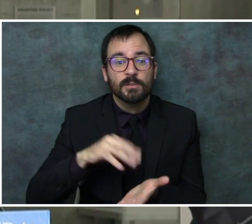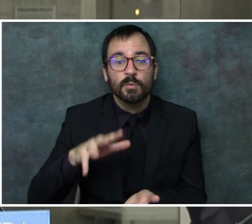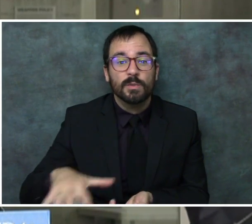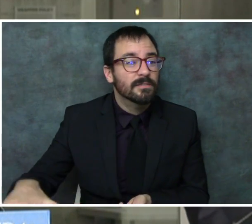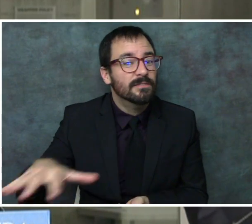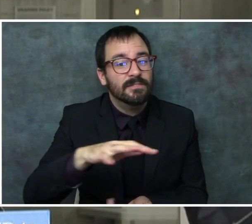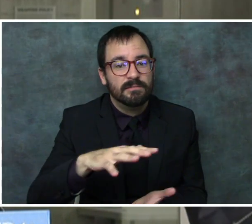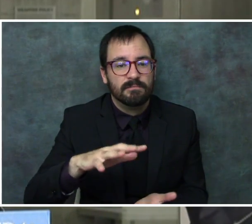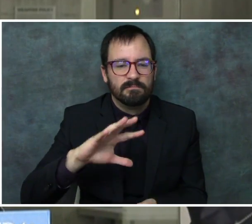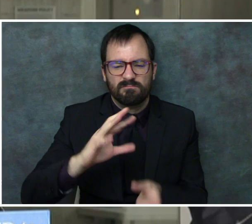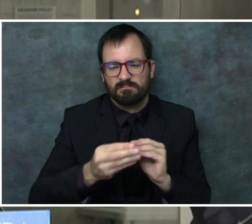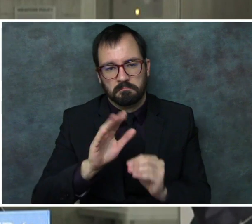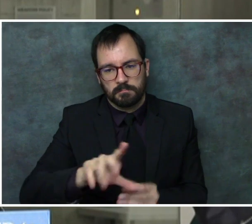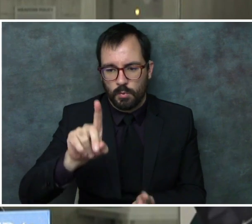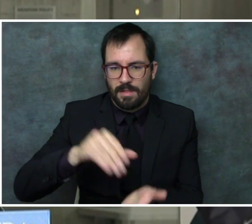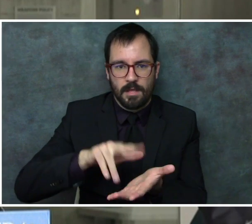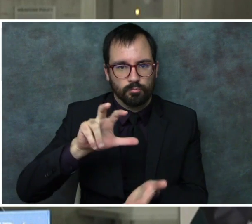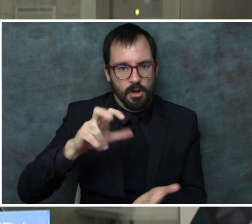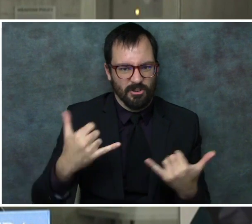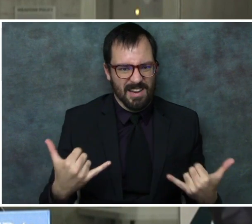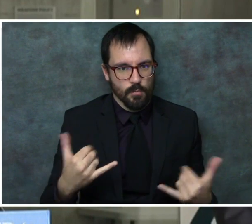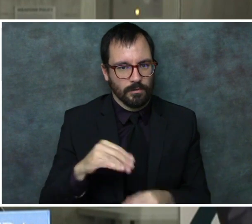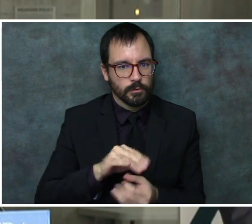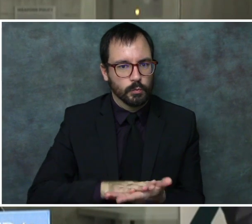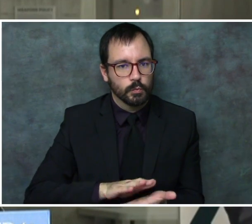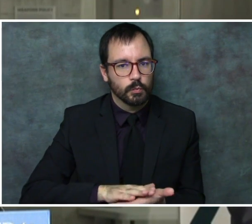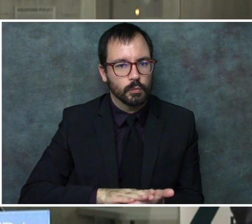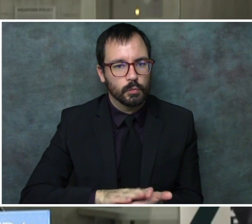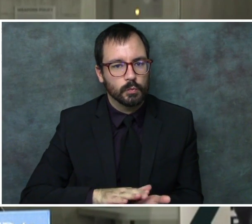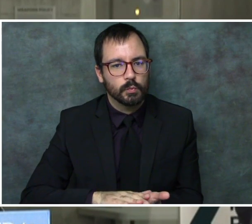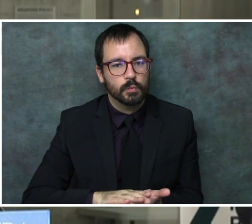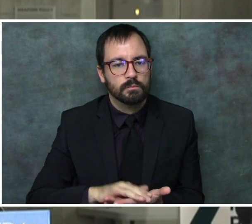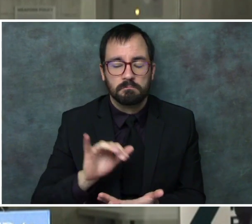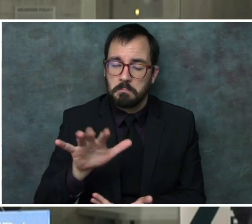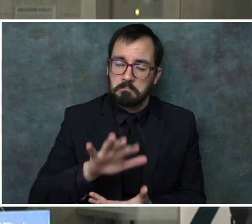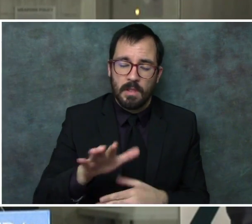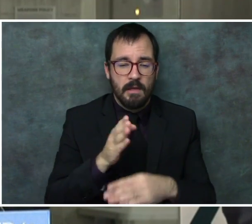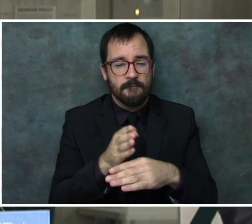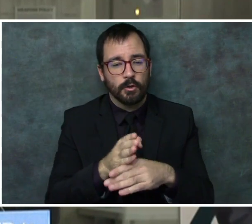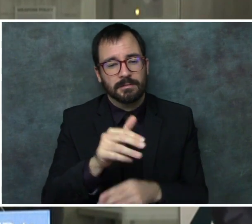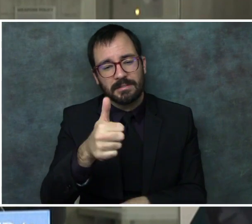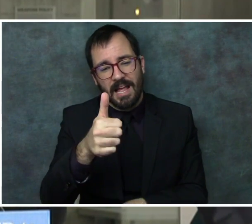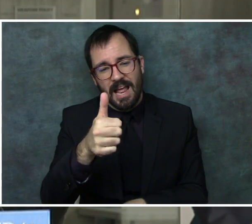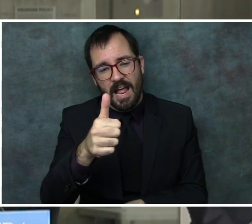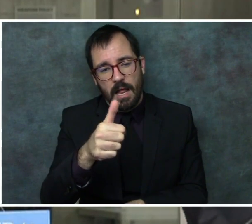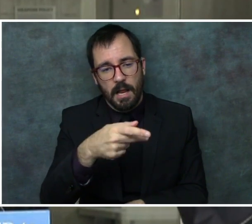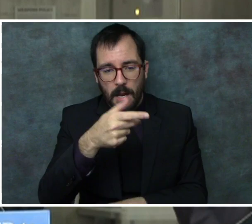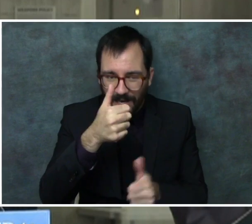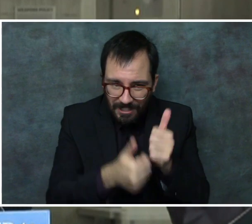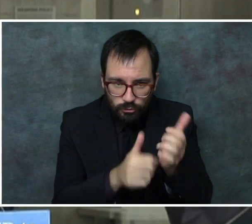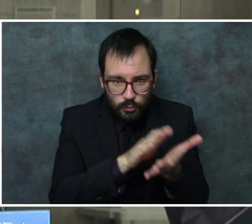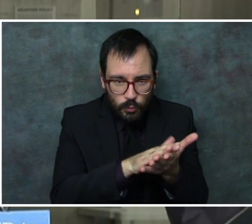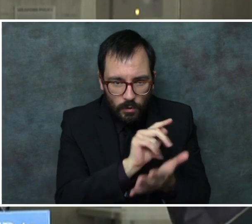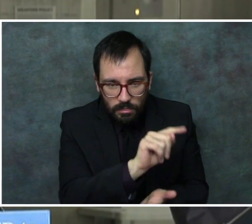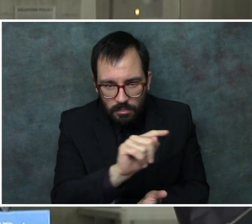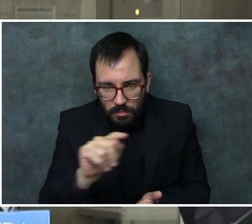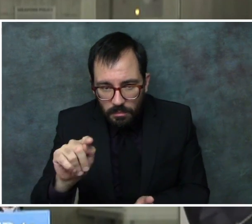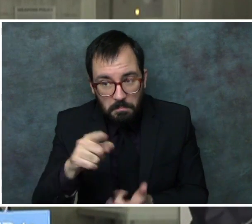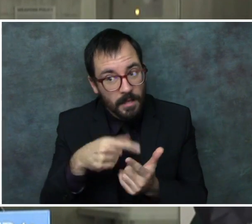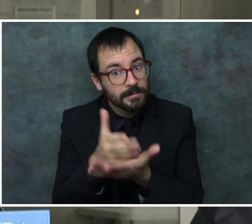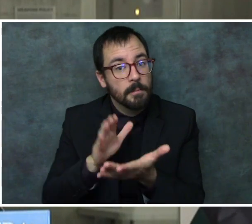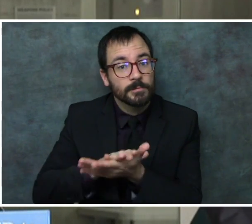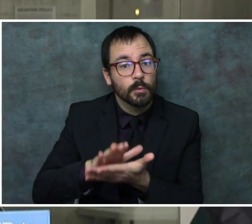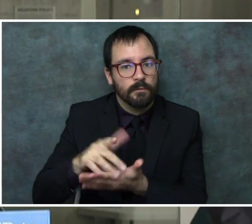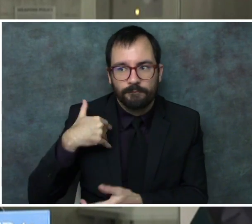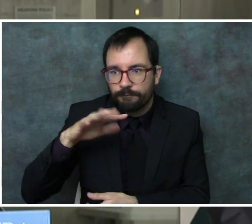now, currently today. That's an average of about 10 per school, but some schools have 50 and 40 and 30 kids in them, so that's obviously not